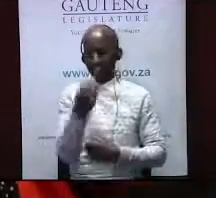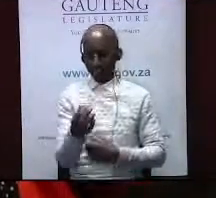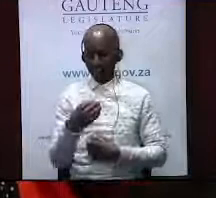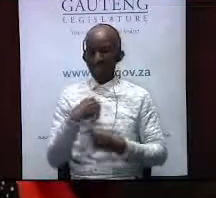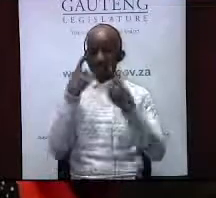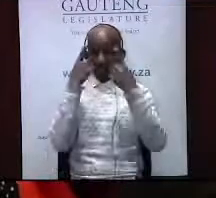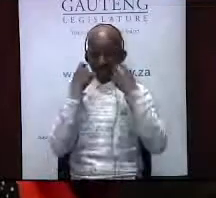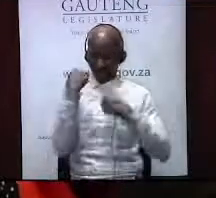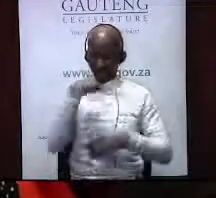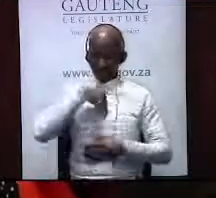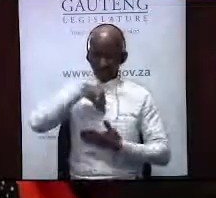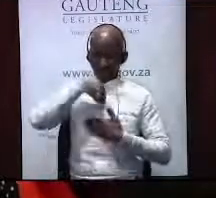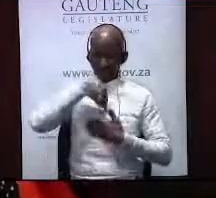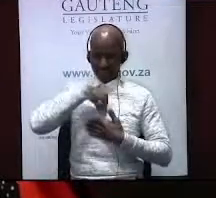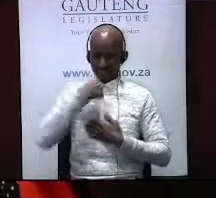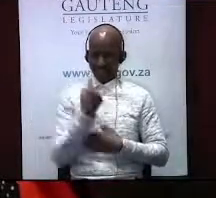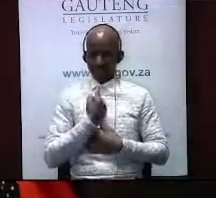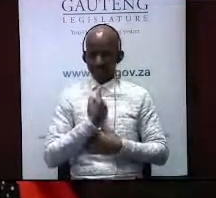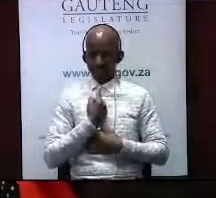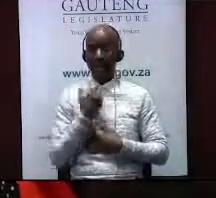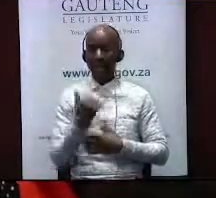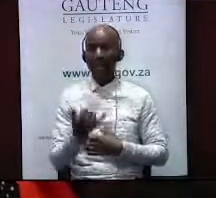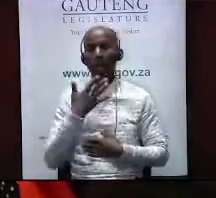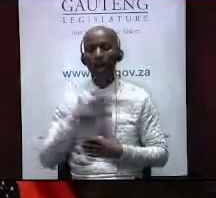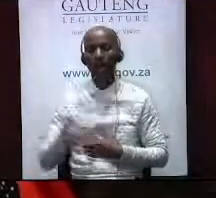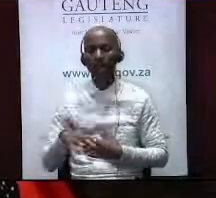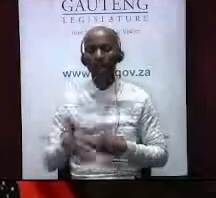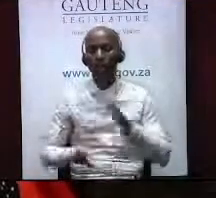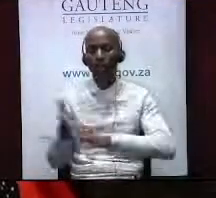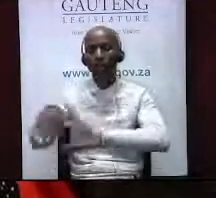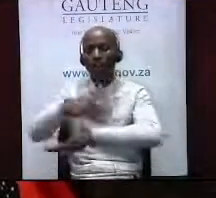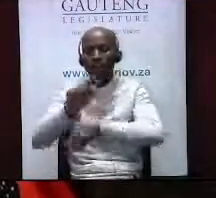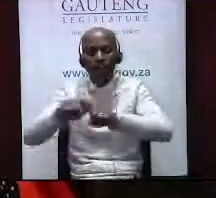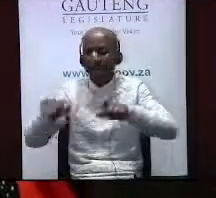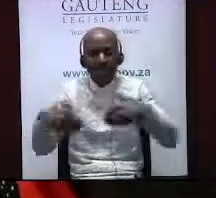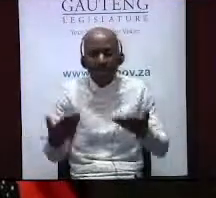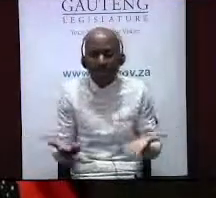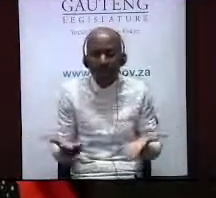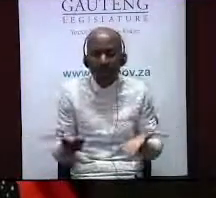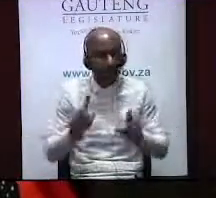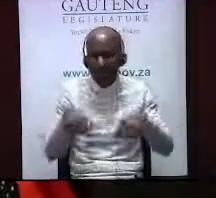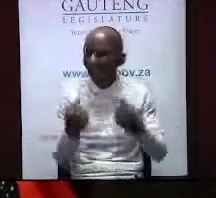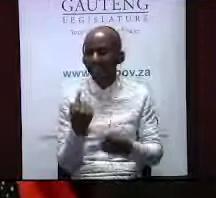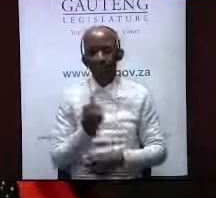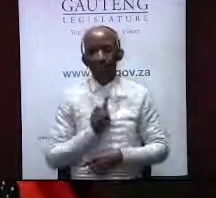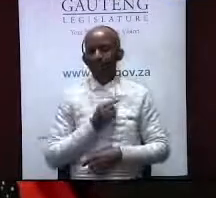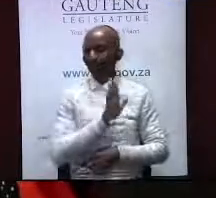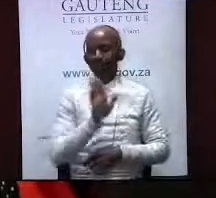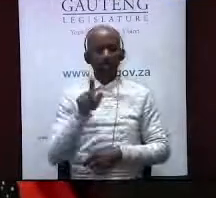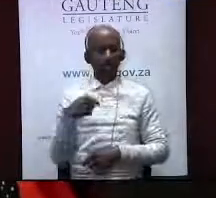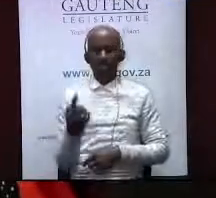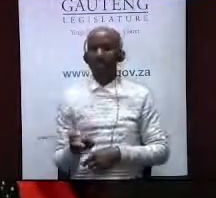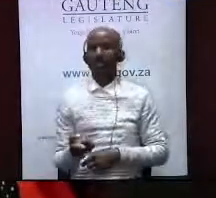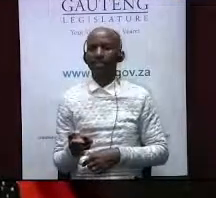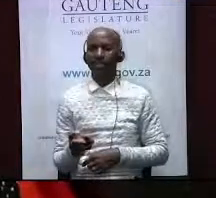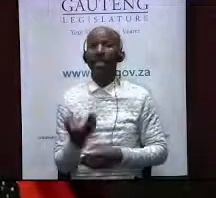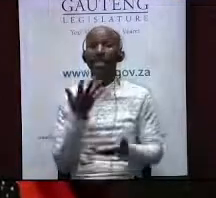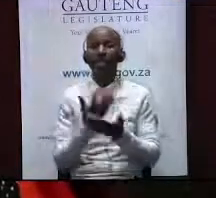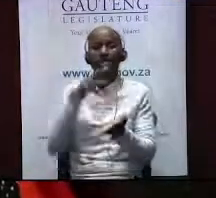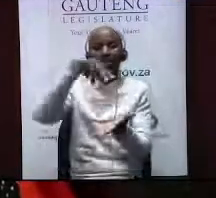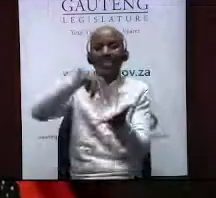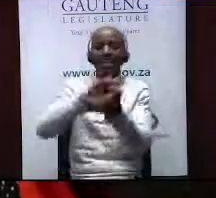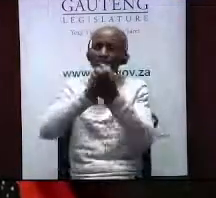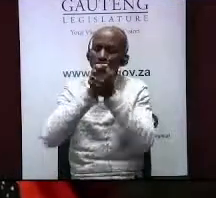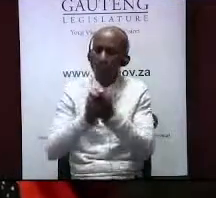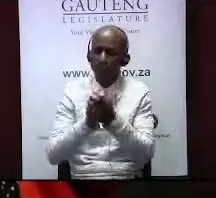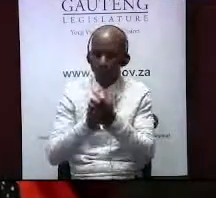crying within myself. I want to reach out, but how? I can't do it all by myself. Can we stand